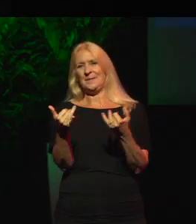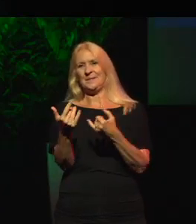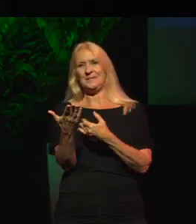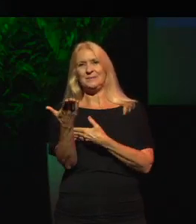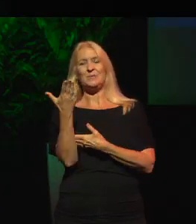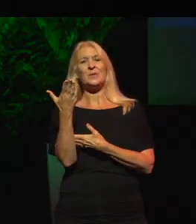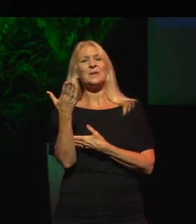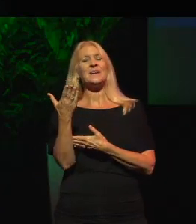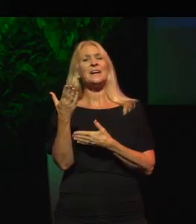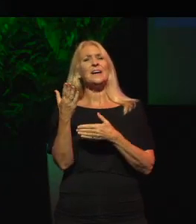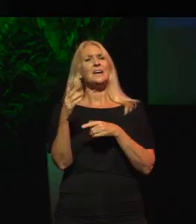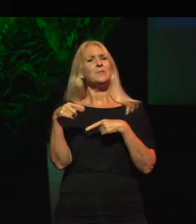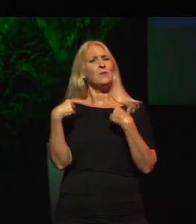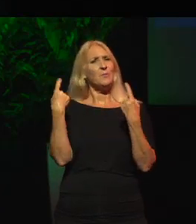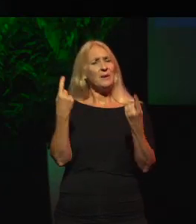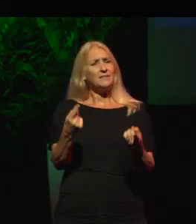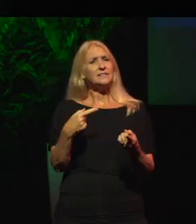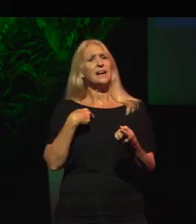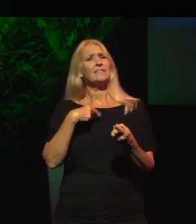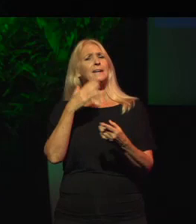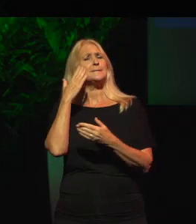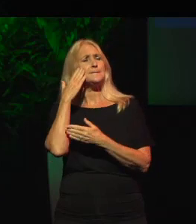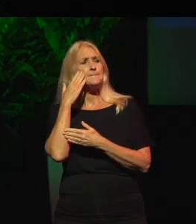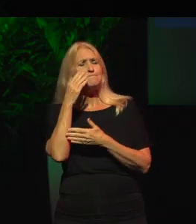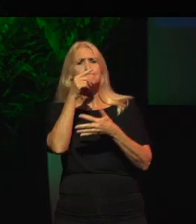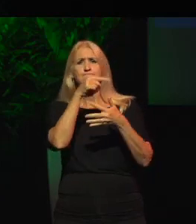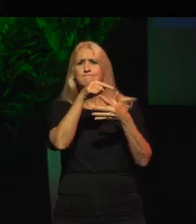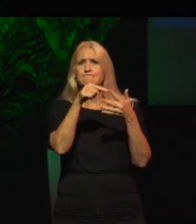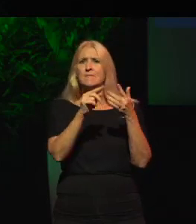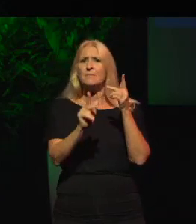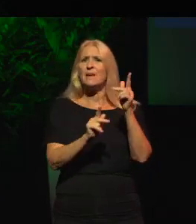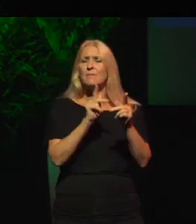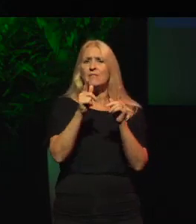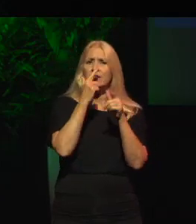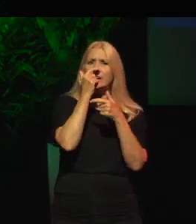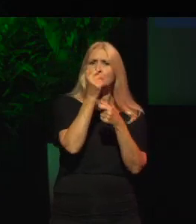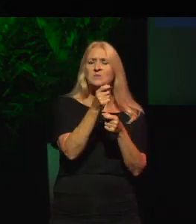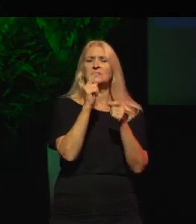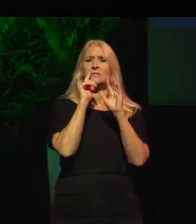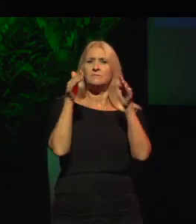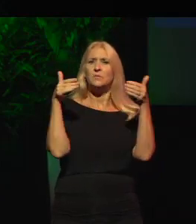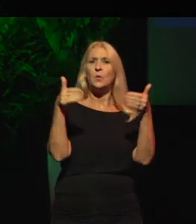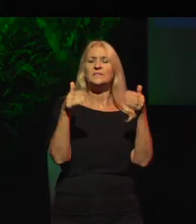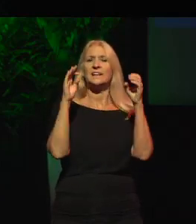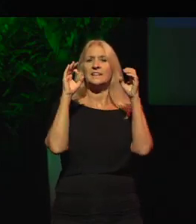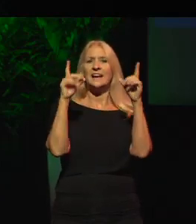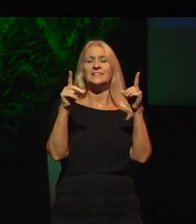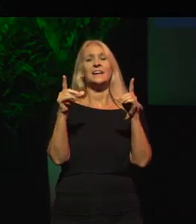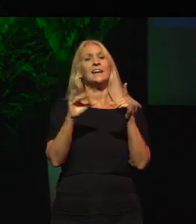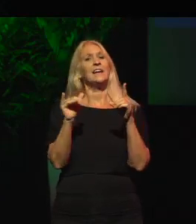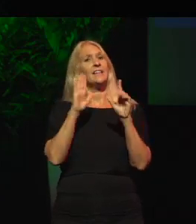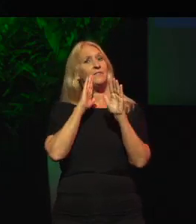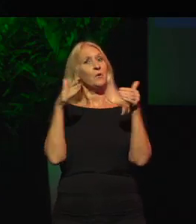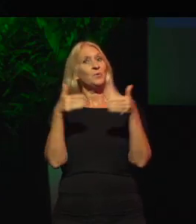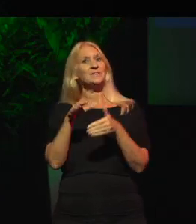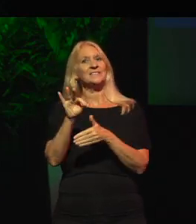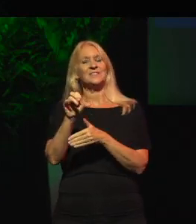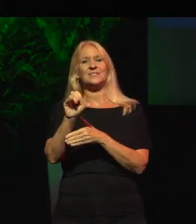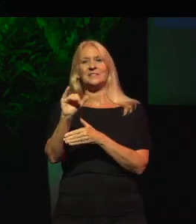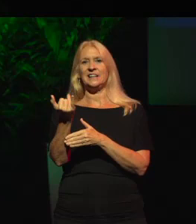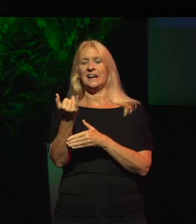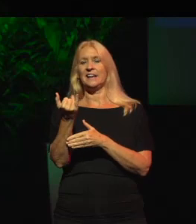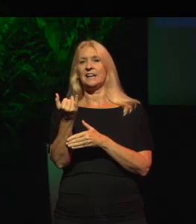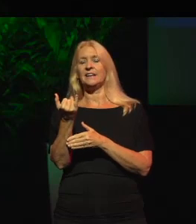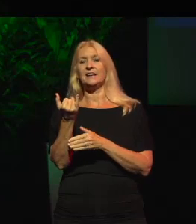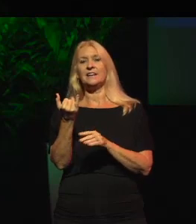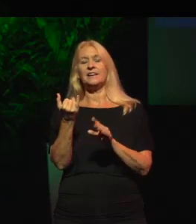year, I've come to know and greatly appreciate their interest and their commitment for education and for FSCJ. And to a